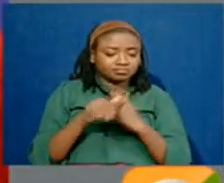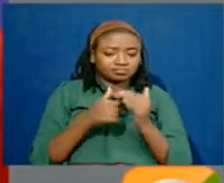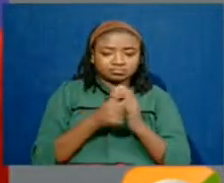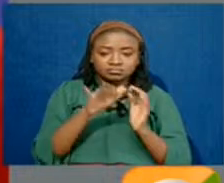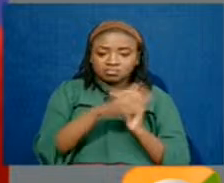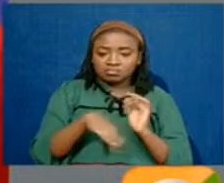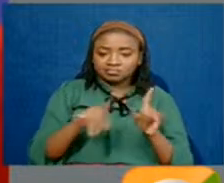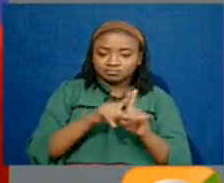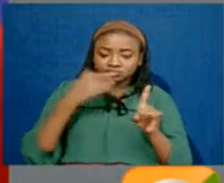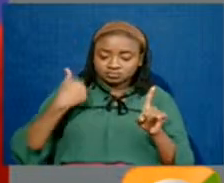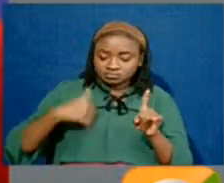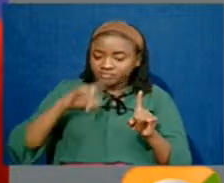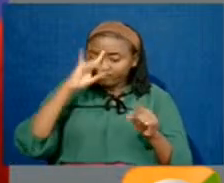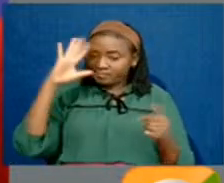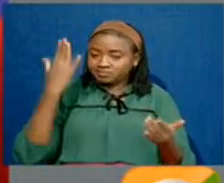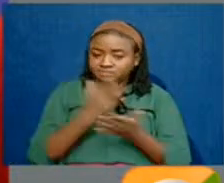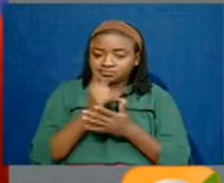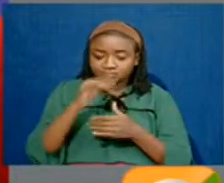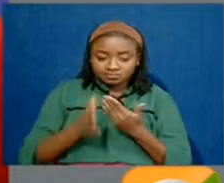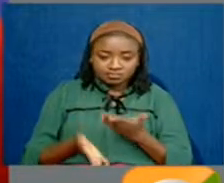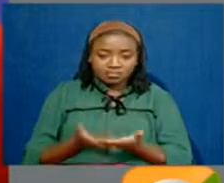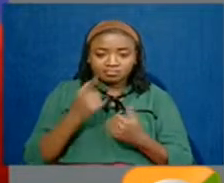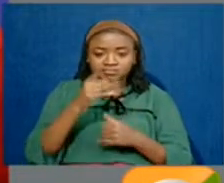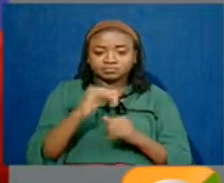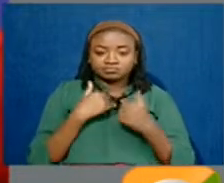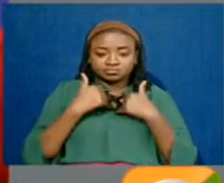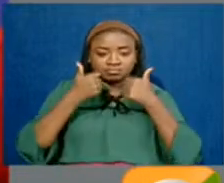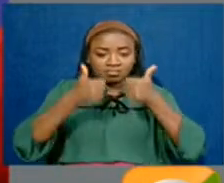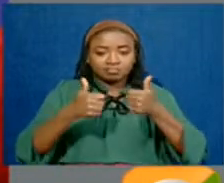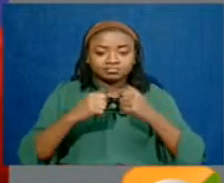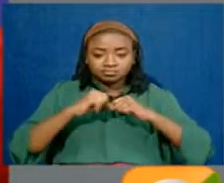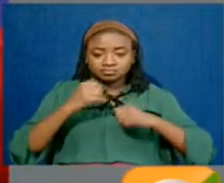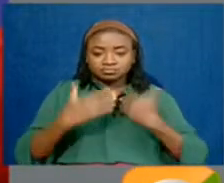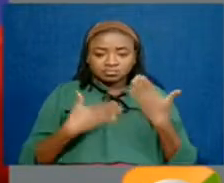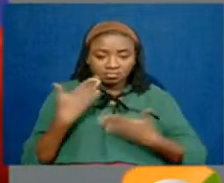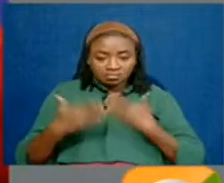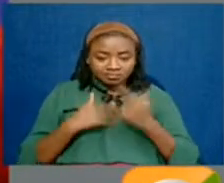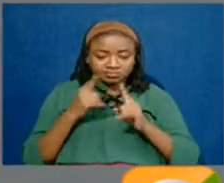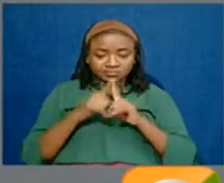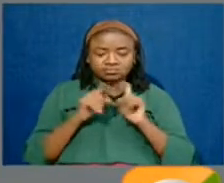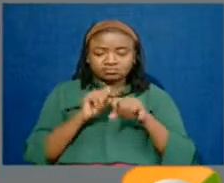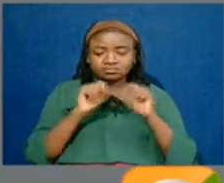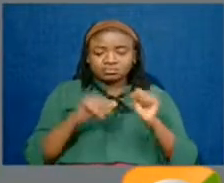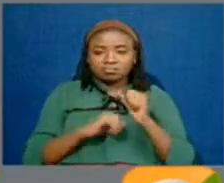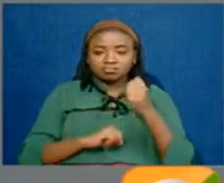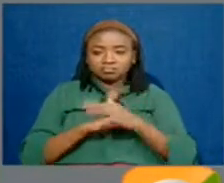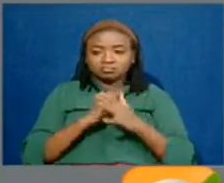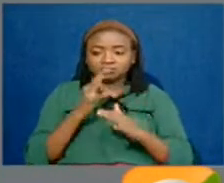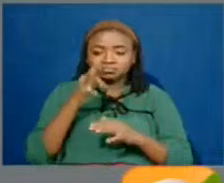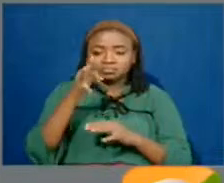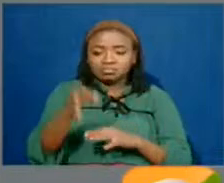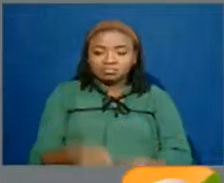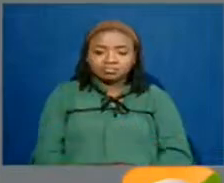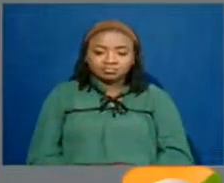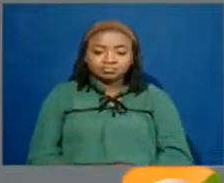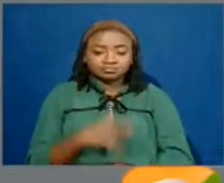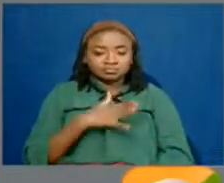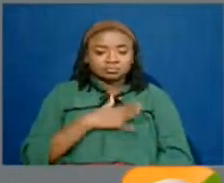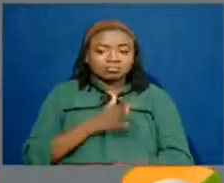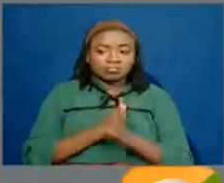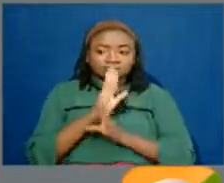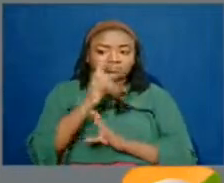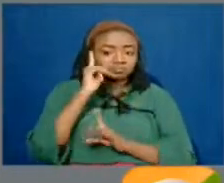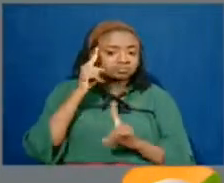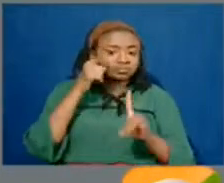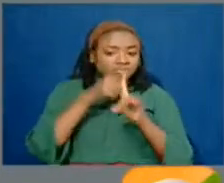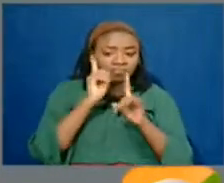also believe it helps to build habits and systems that will contribute in the future. Our main aim is to